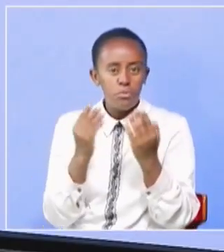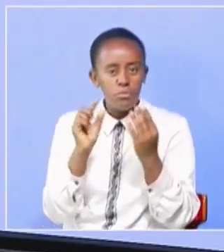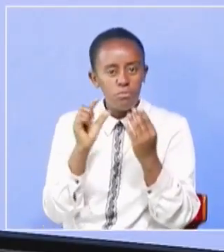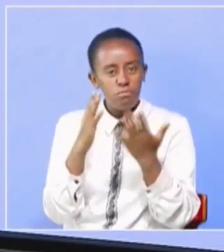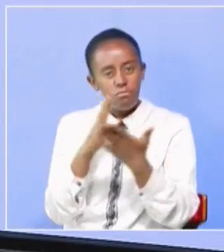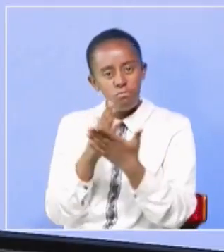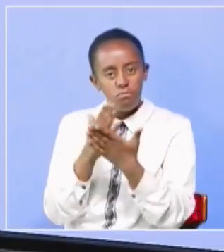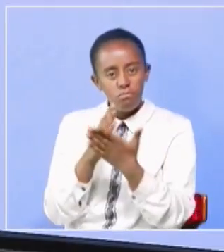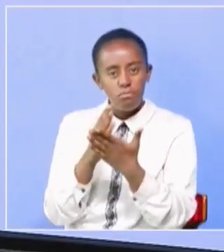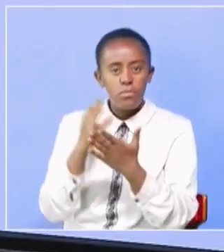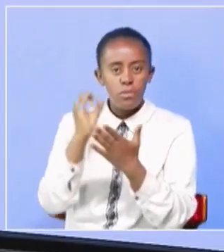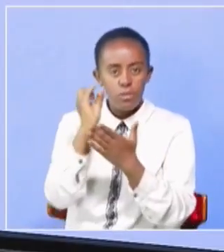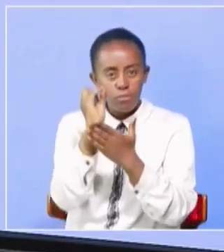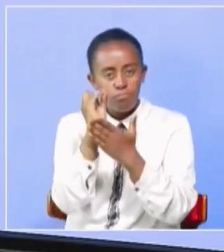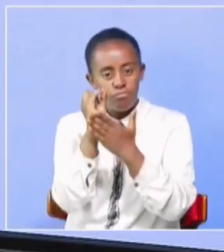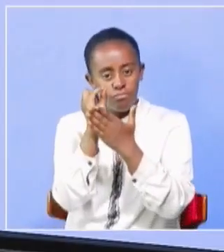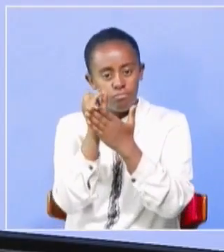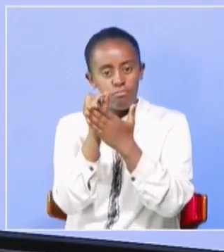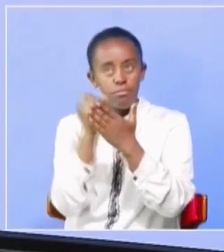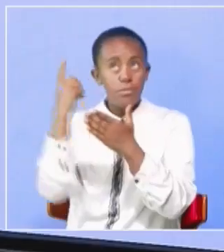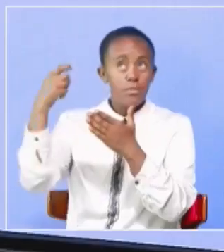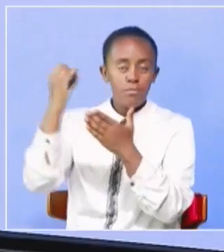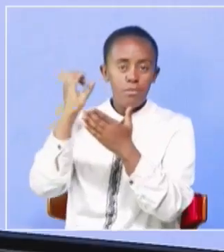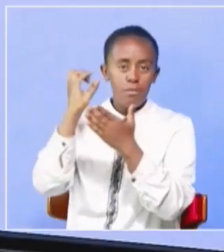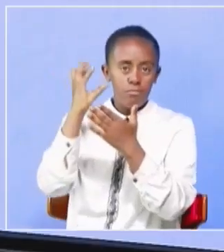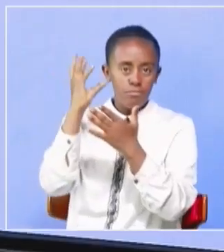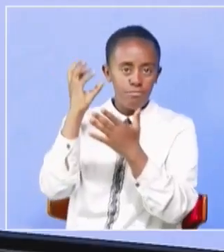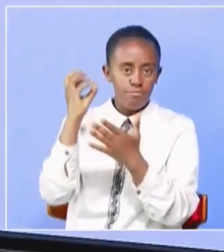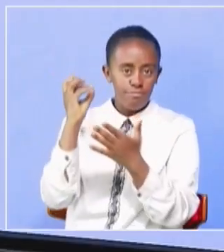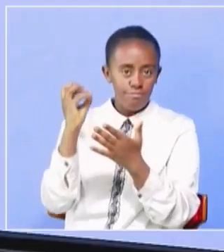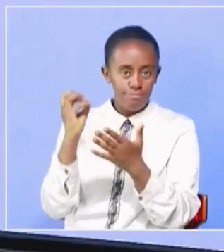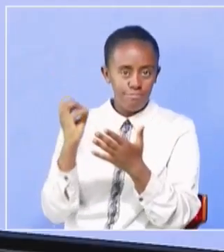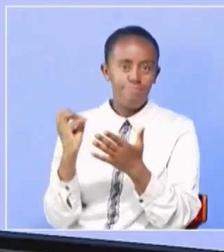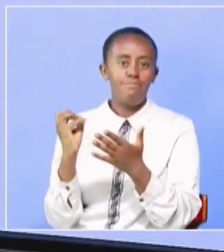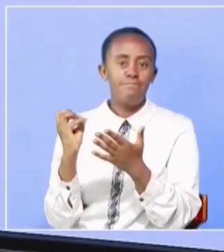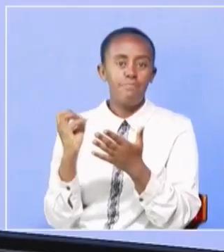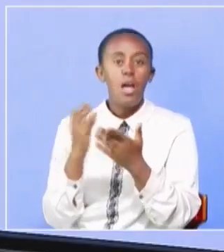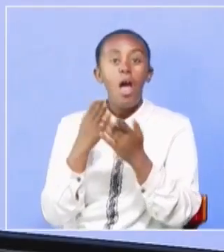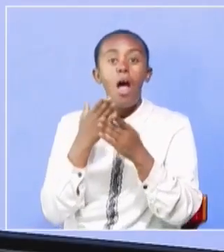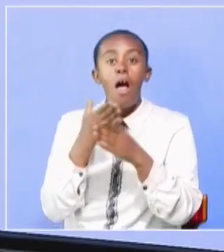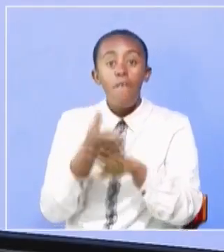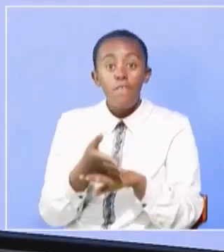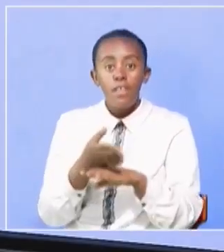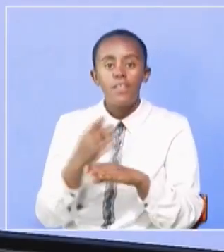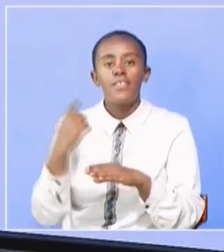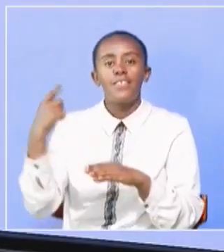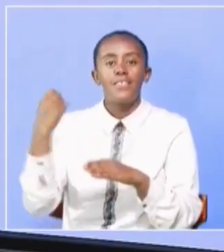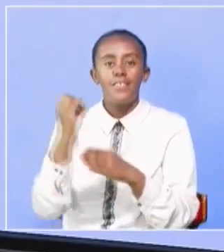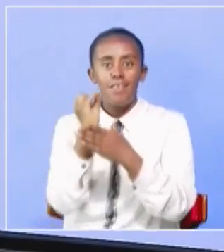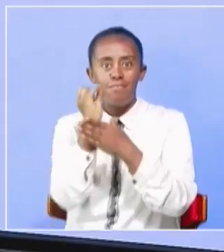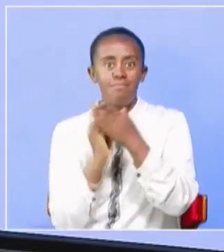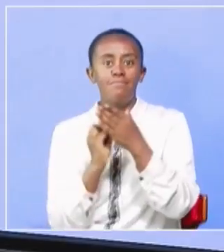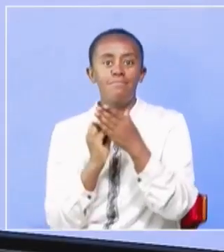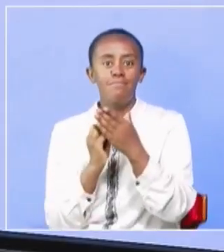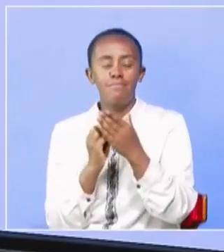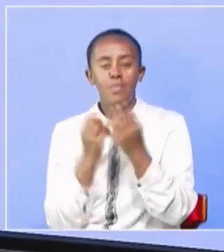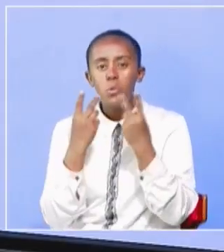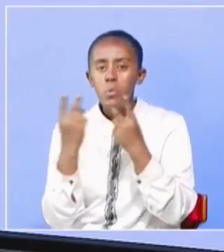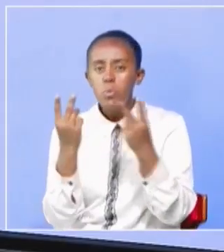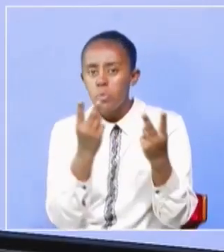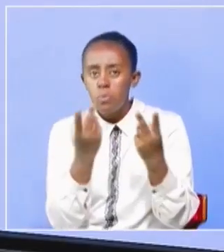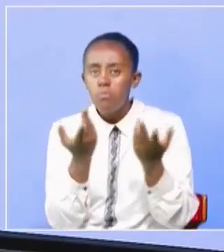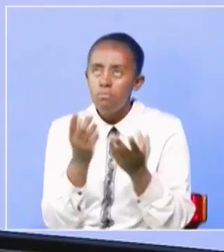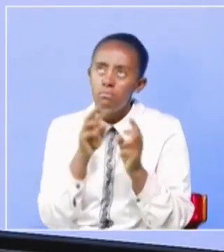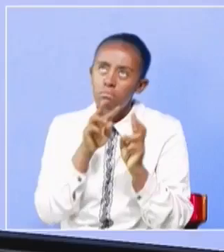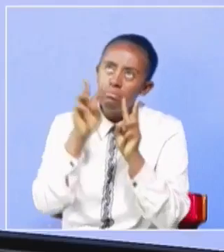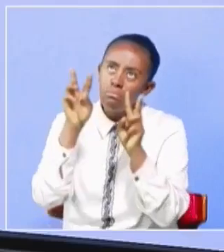the sun is going down and it has gone down, but it is just after the sun sets. And you see there is